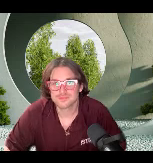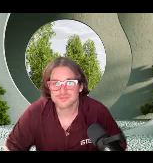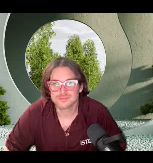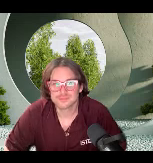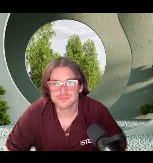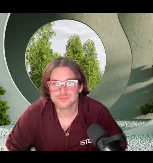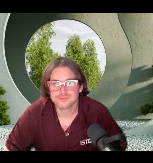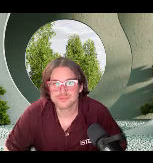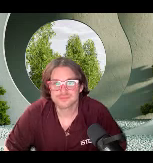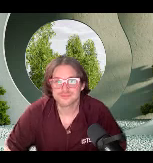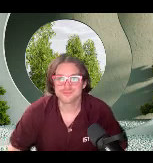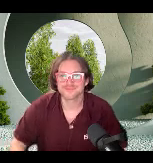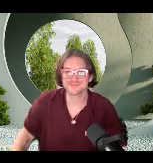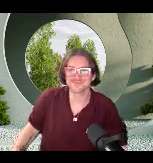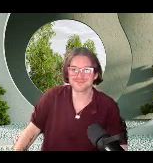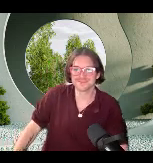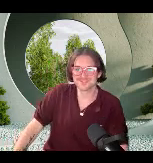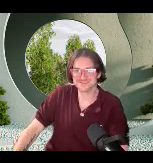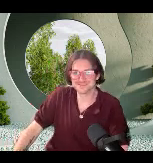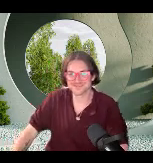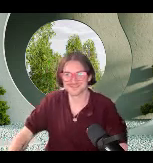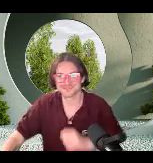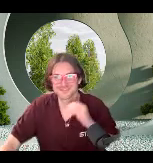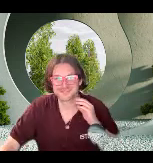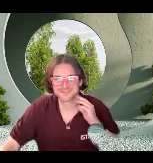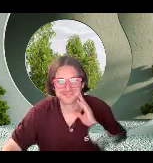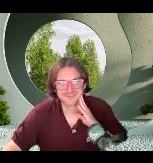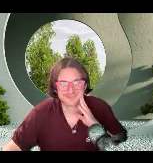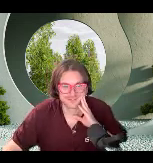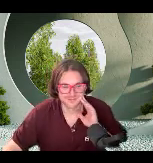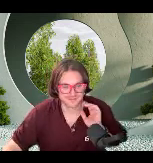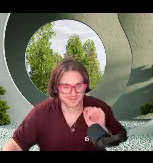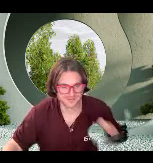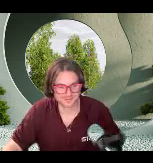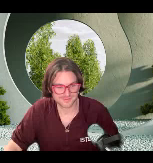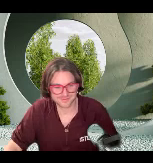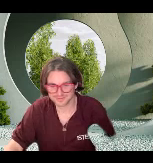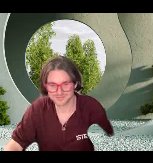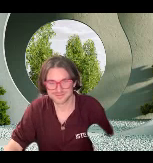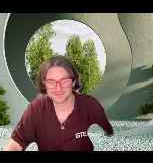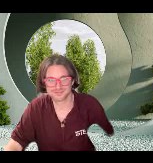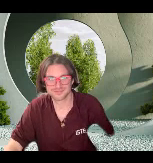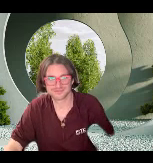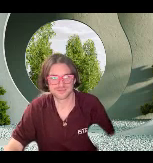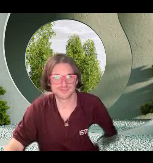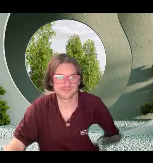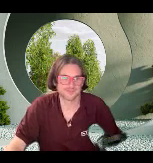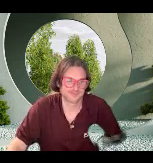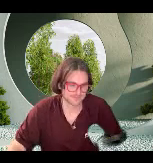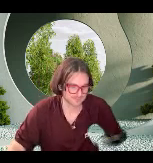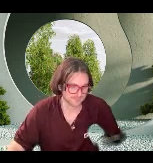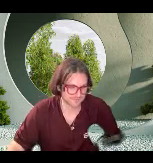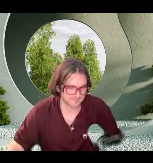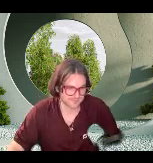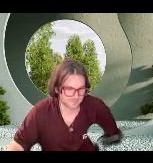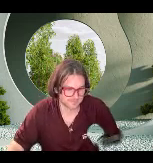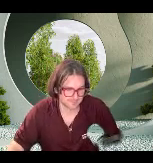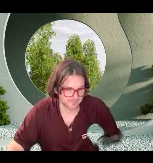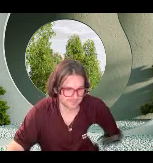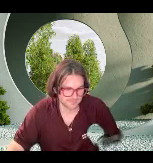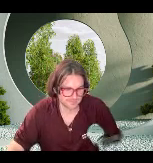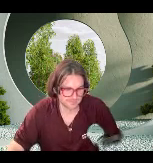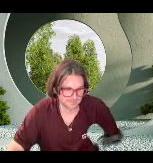on. Oh, there we go. And just a quick poll, if you were on the last month's webinar, we did something similar. But when we talk